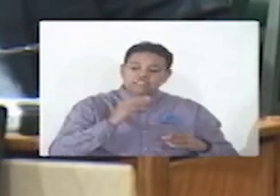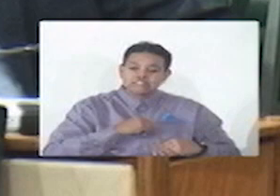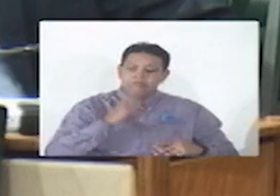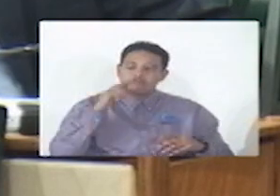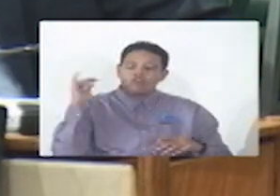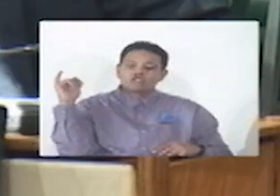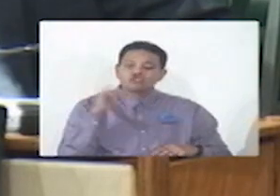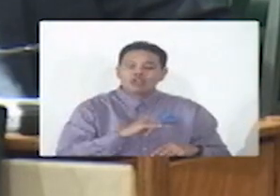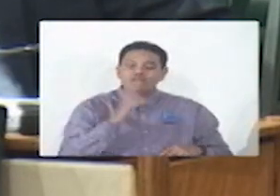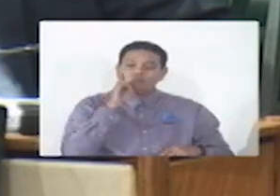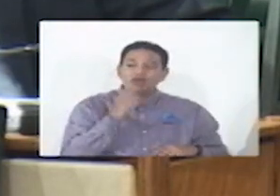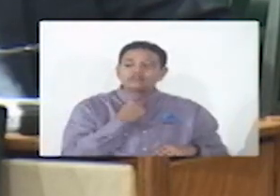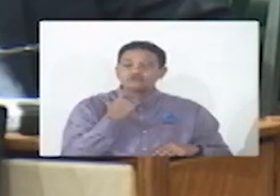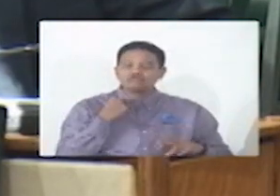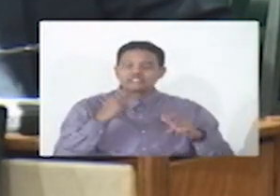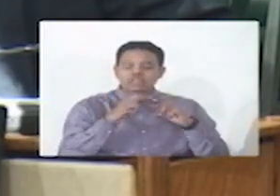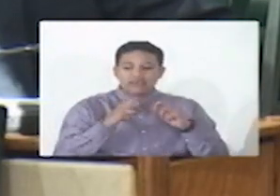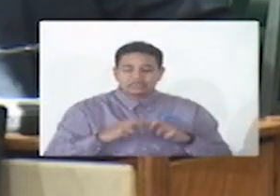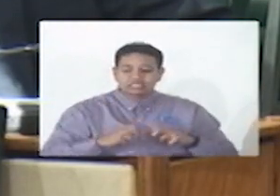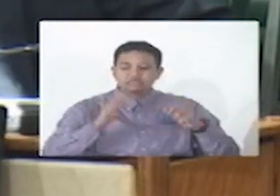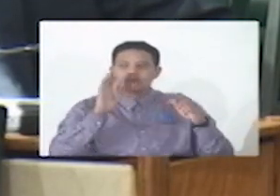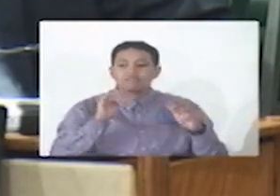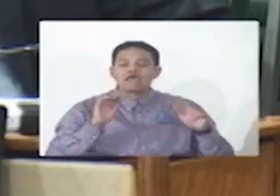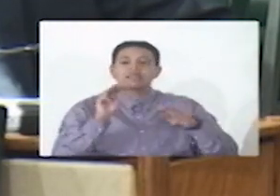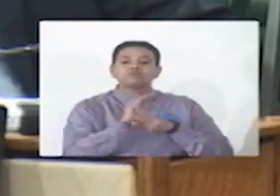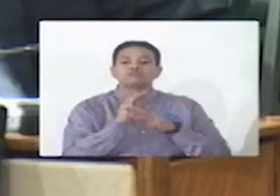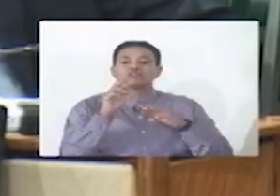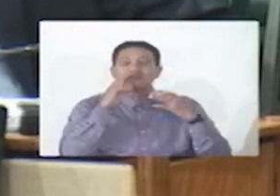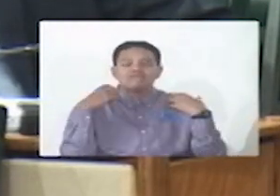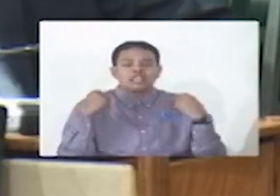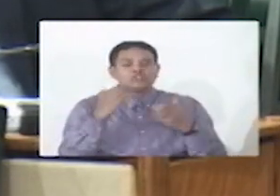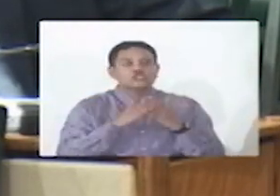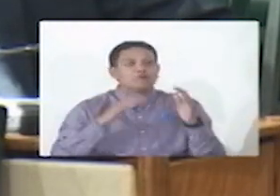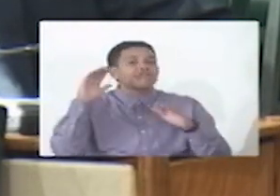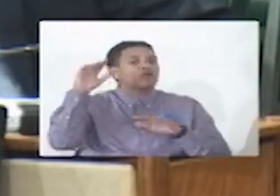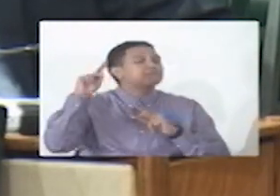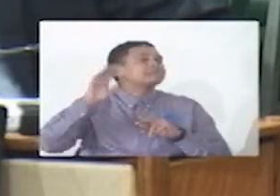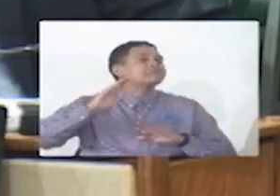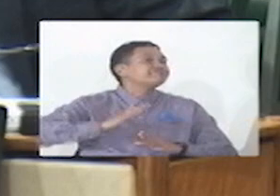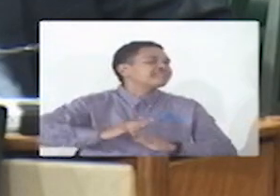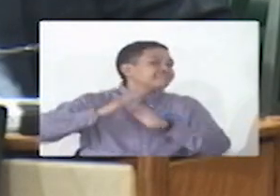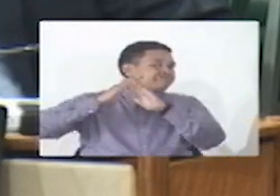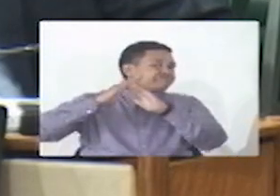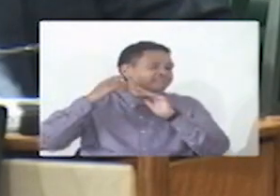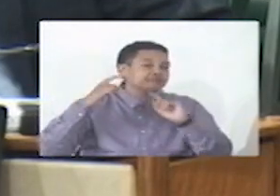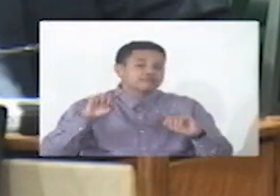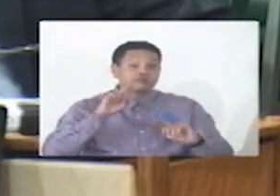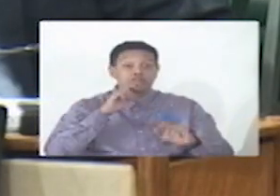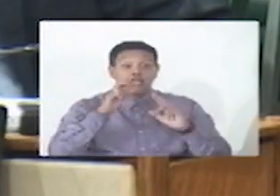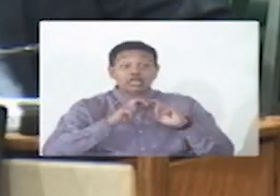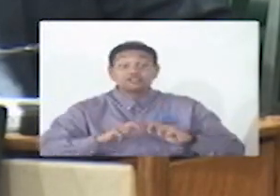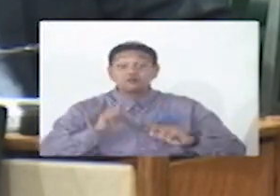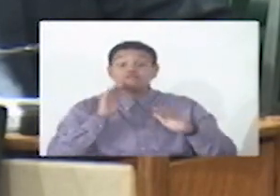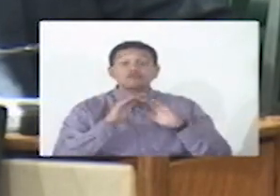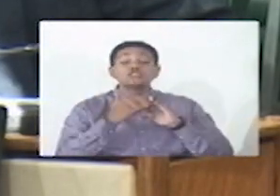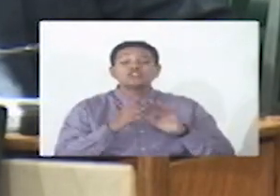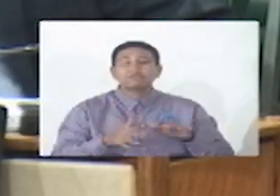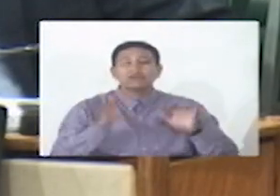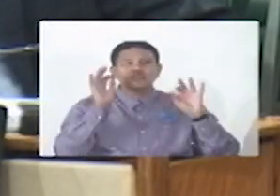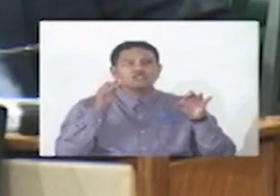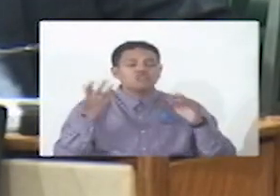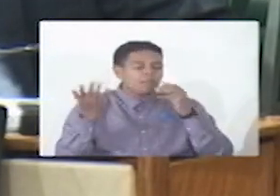travel based on the risk assessment by the Ministry of Health. The assessment for Jamaicans determines